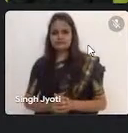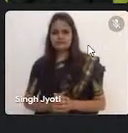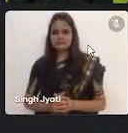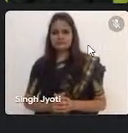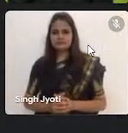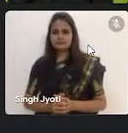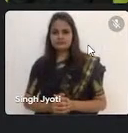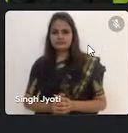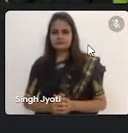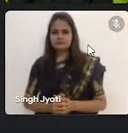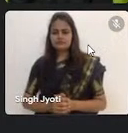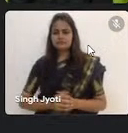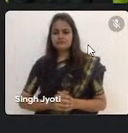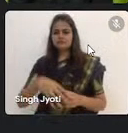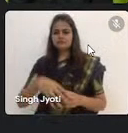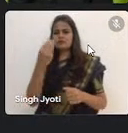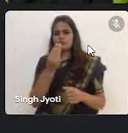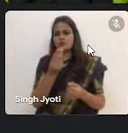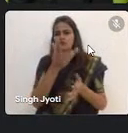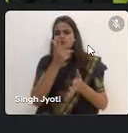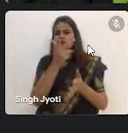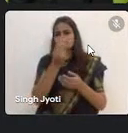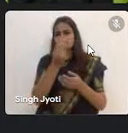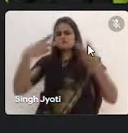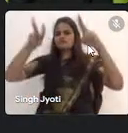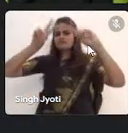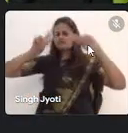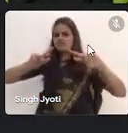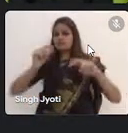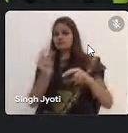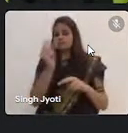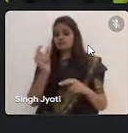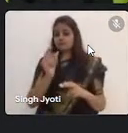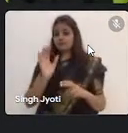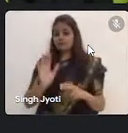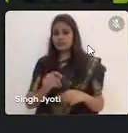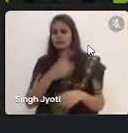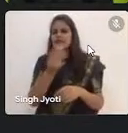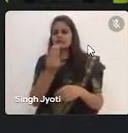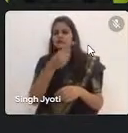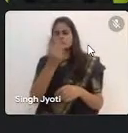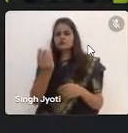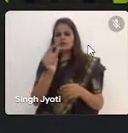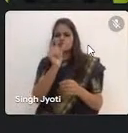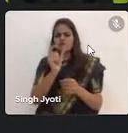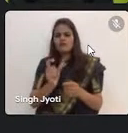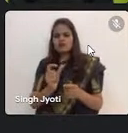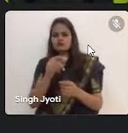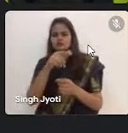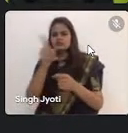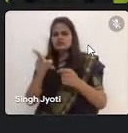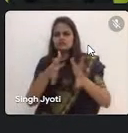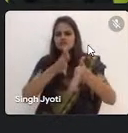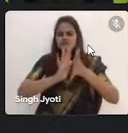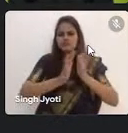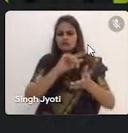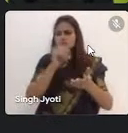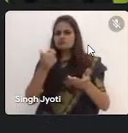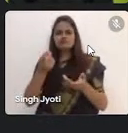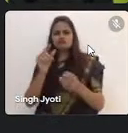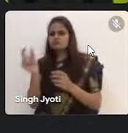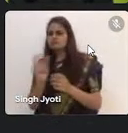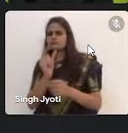in translation work, but even these corporate tend to be ignored. I mean, they're just not used. People instead create